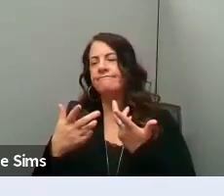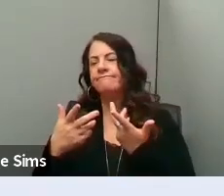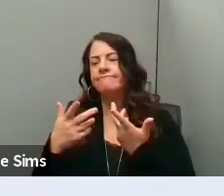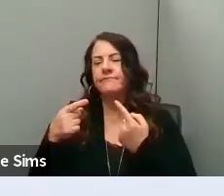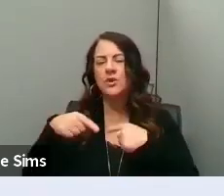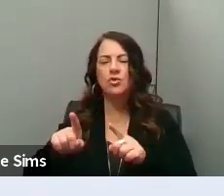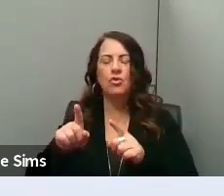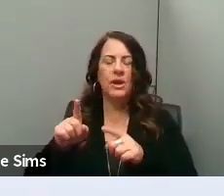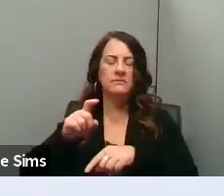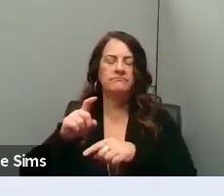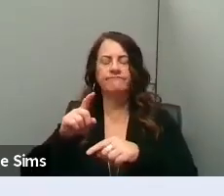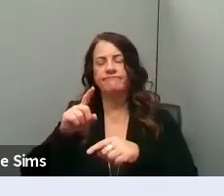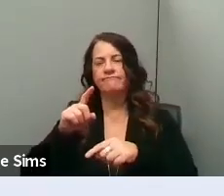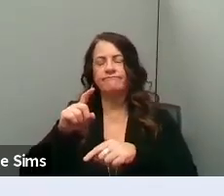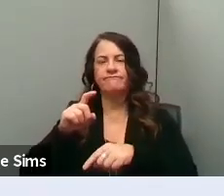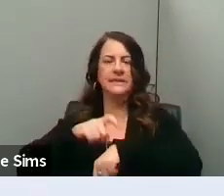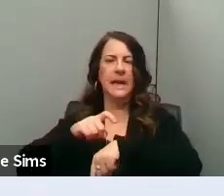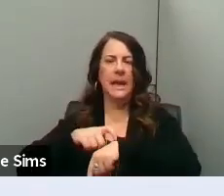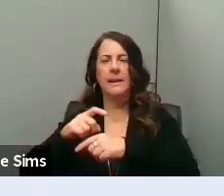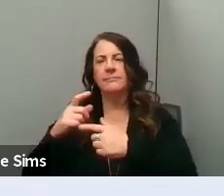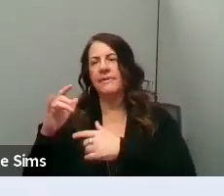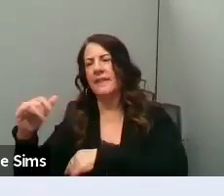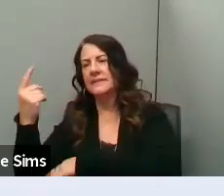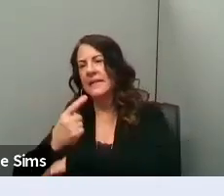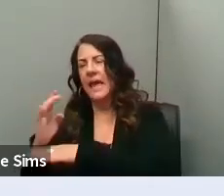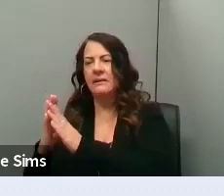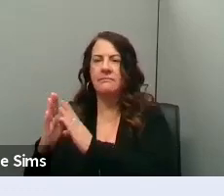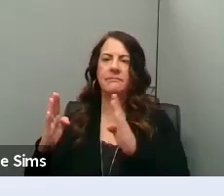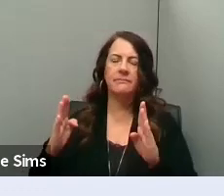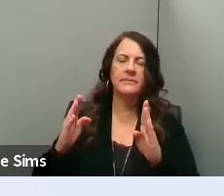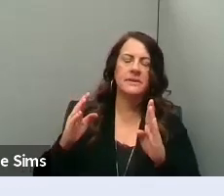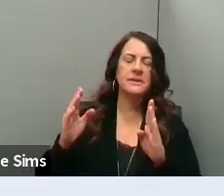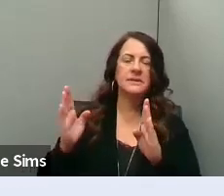during this time period, and so you may have been exposed.